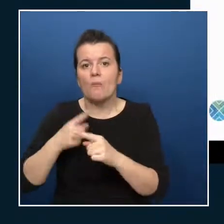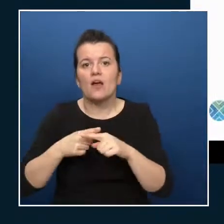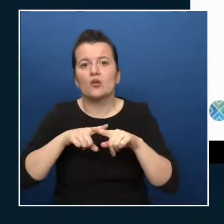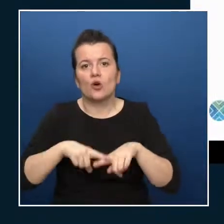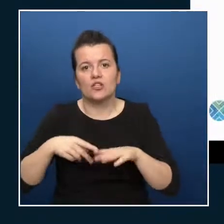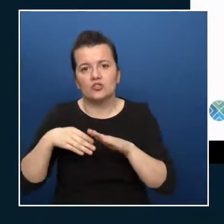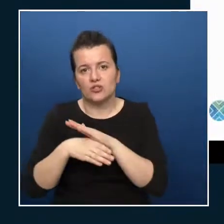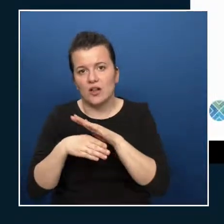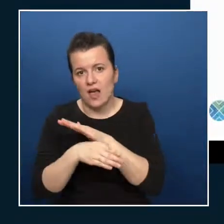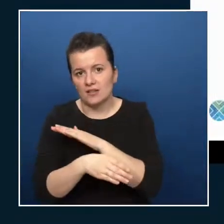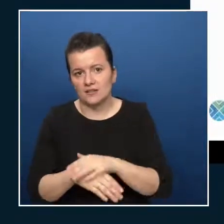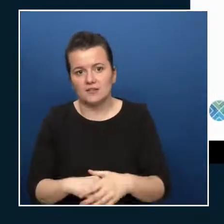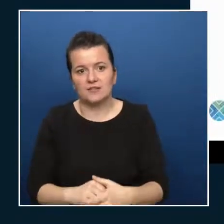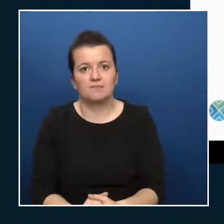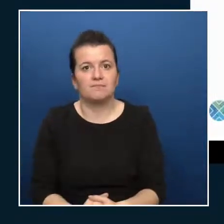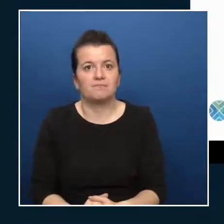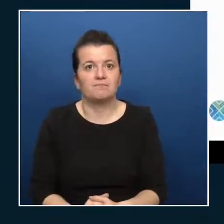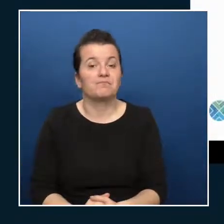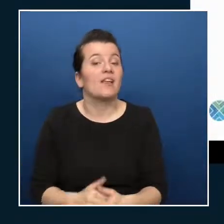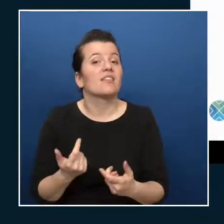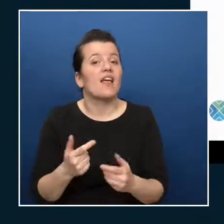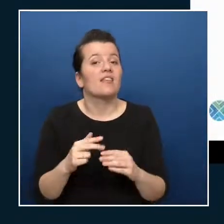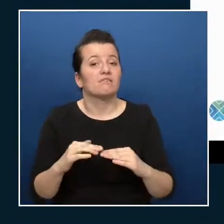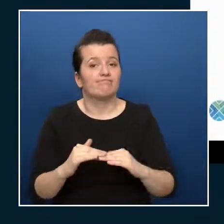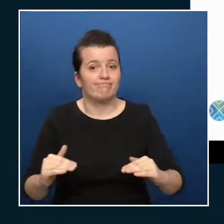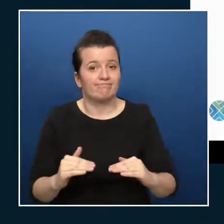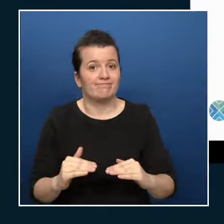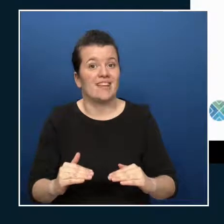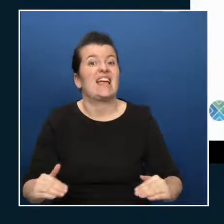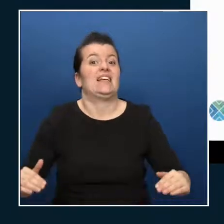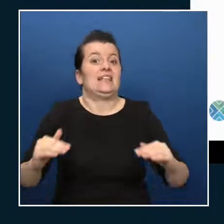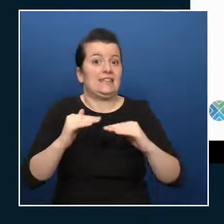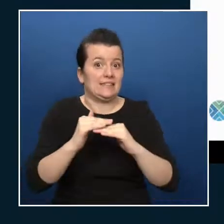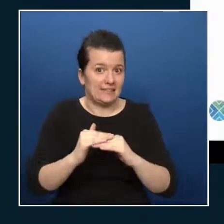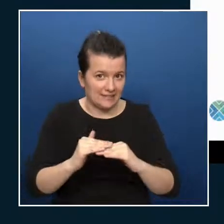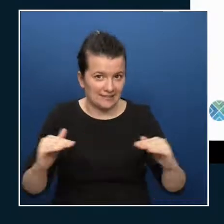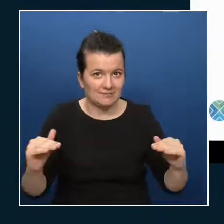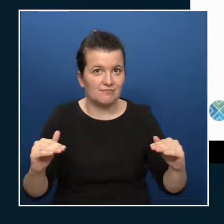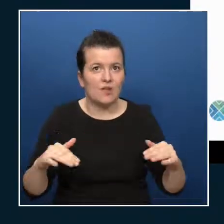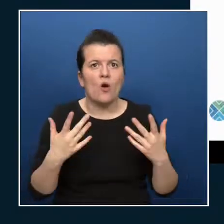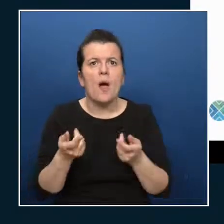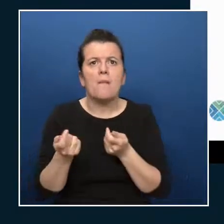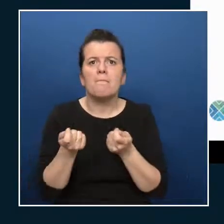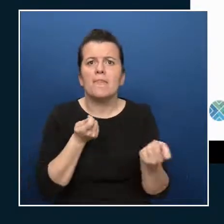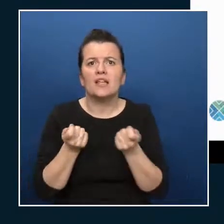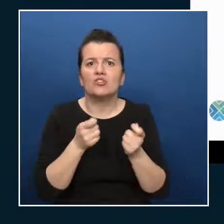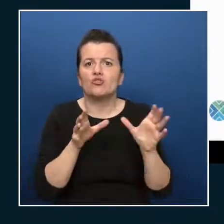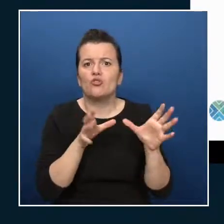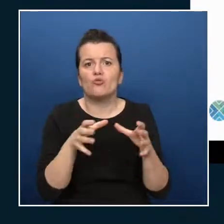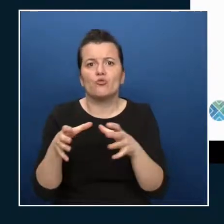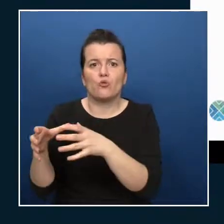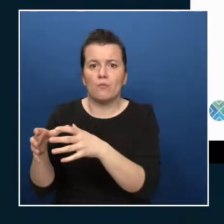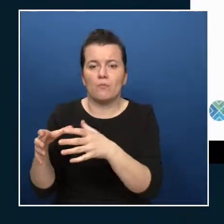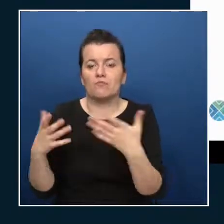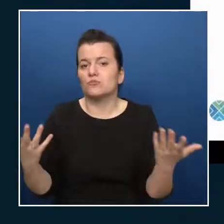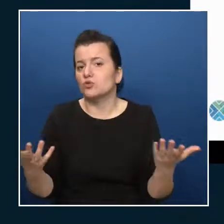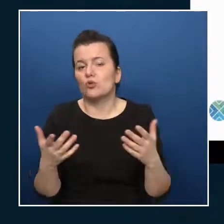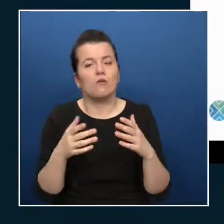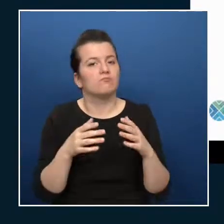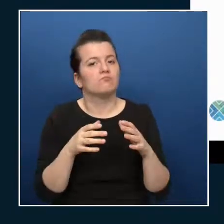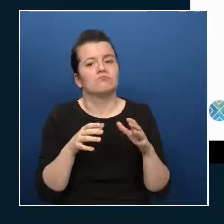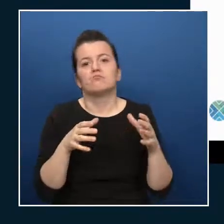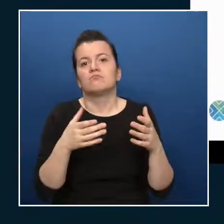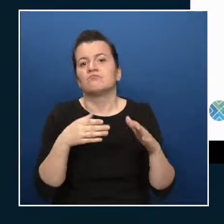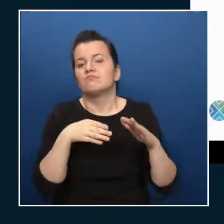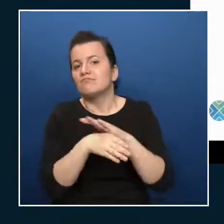Next up, management groups. Management groups are a crucial aspect for managing access, policy, and compliance across